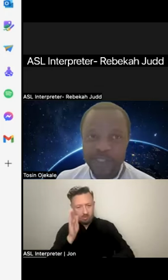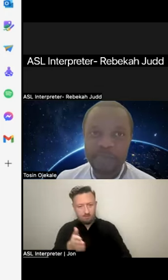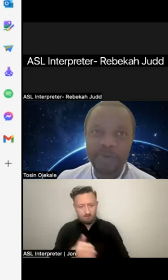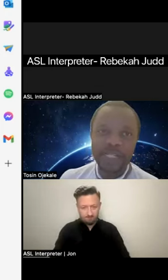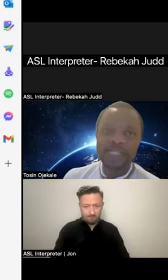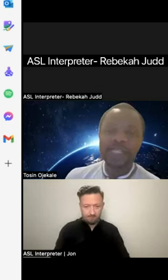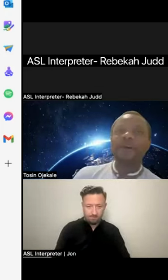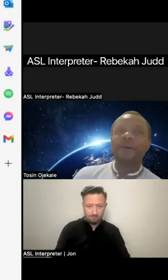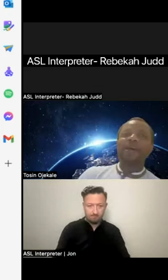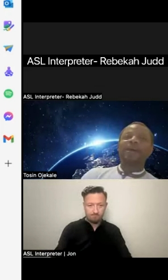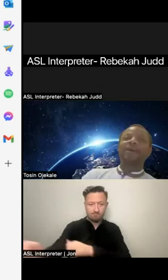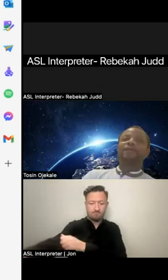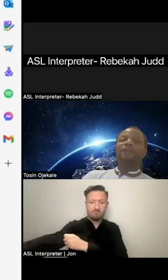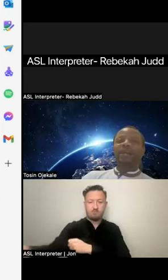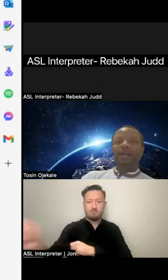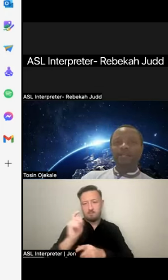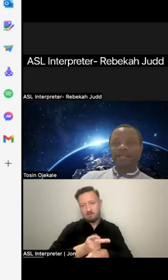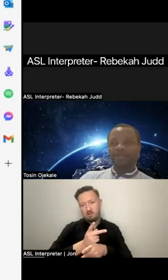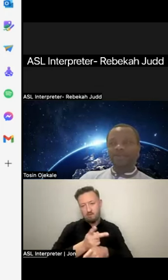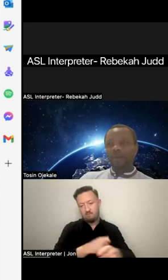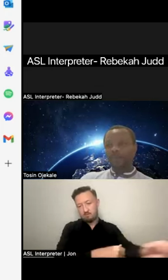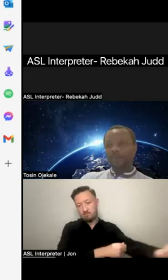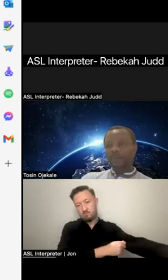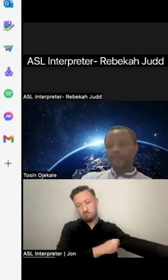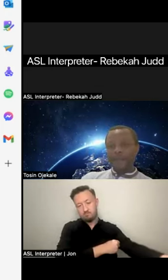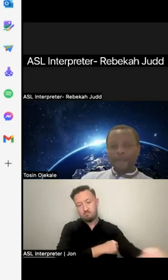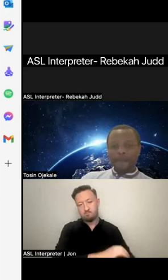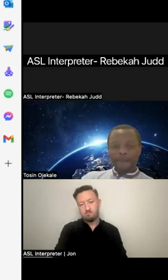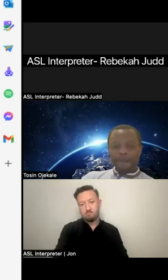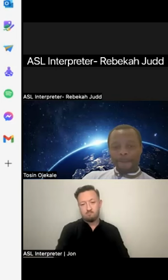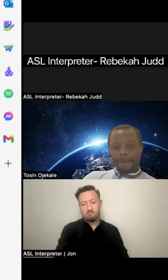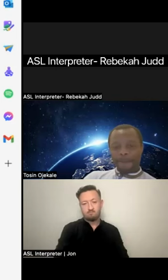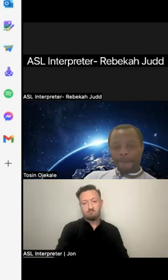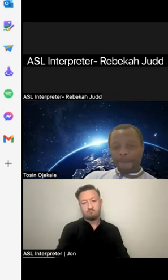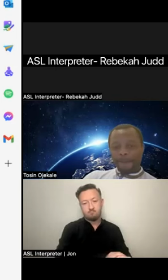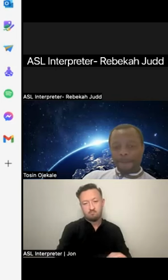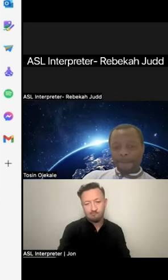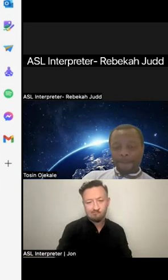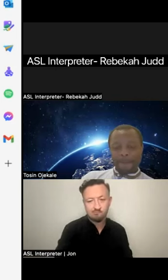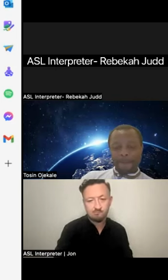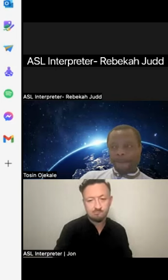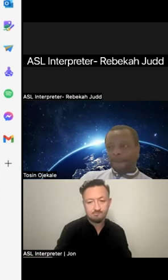must be present in fire for fire hazard to happen?